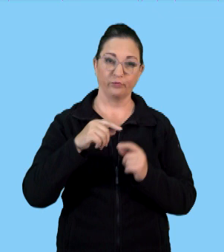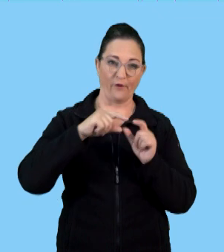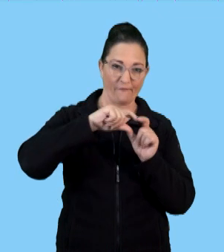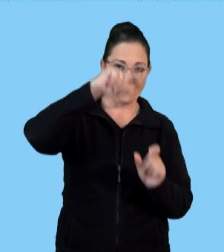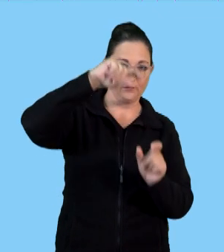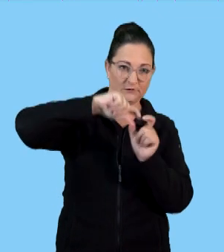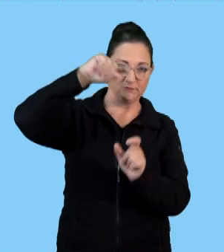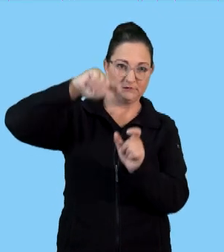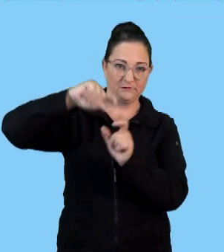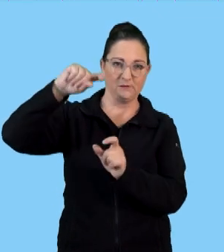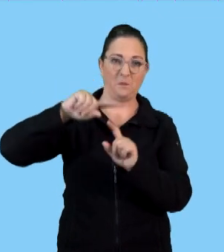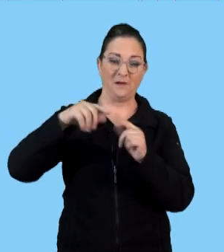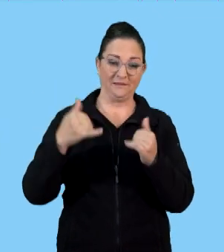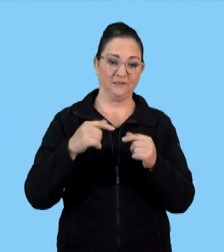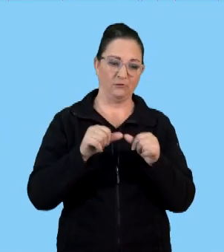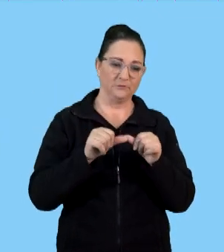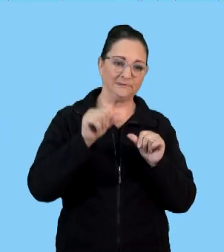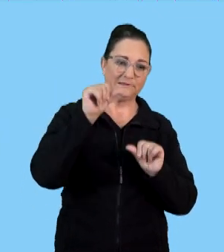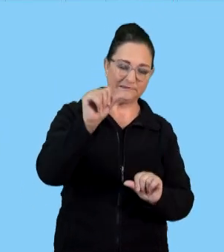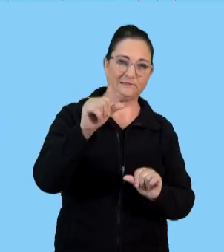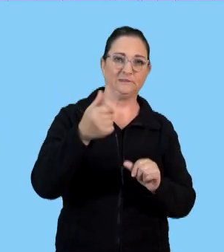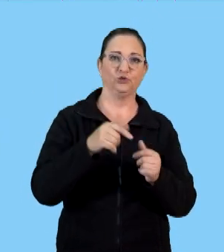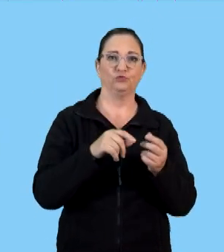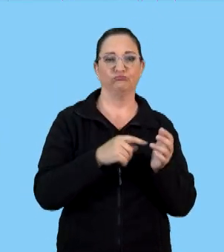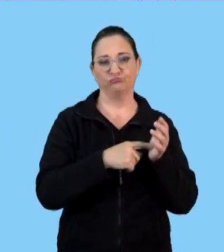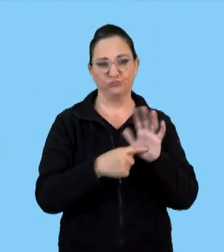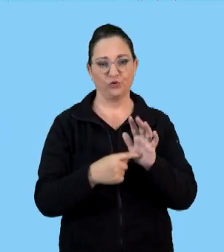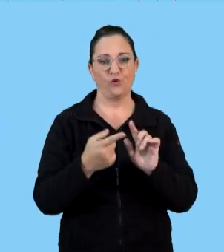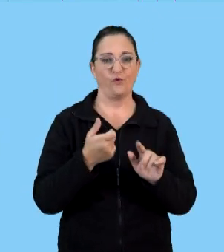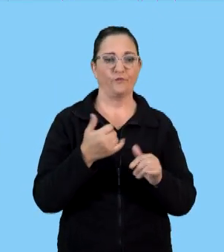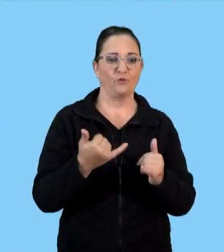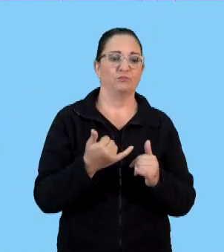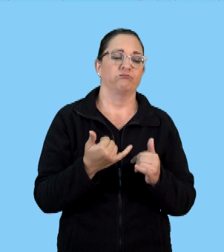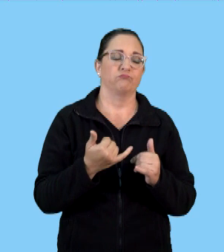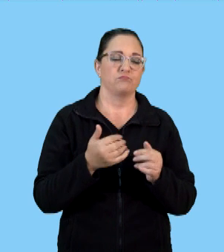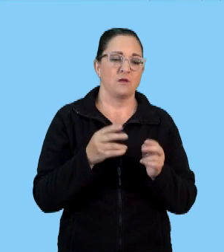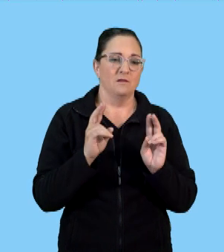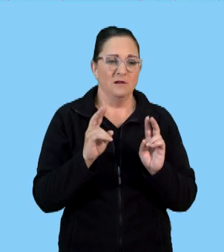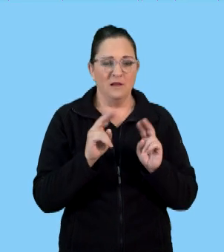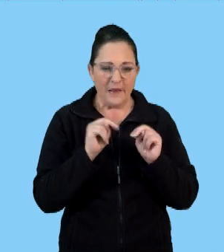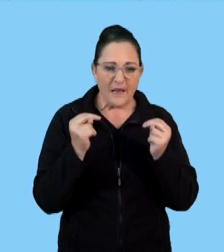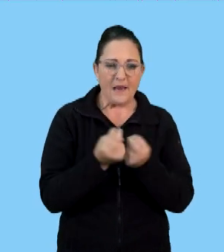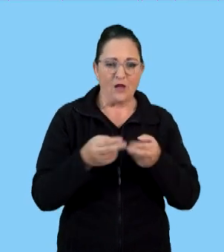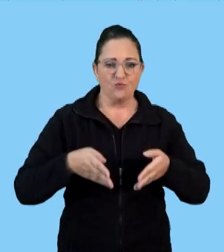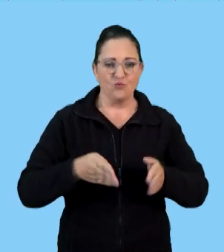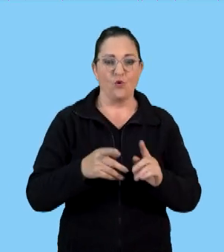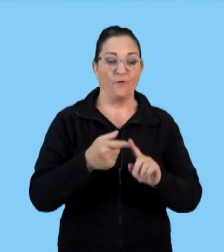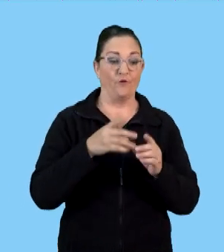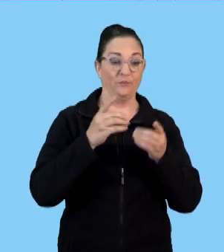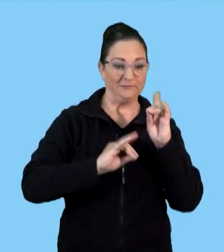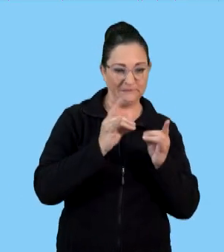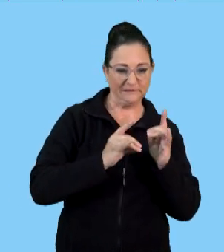right, on the page, and it shows distances on a national road between cities in South Africa, right? It is a map